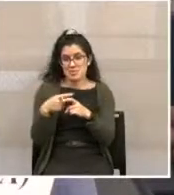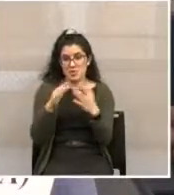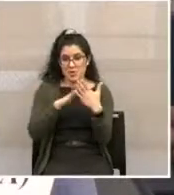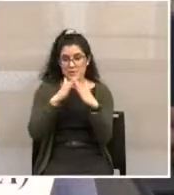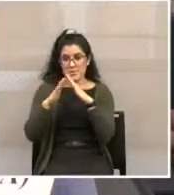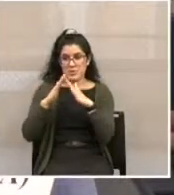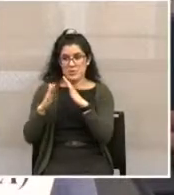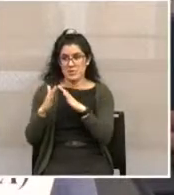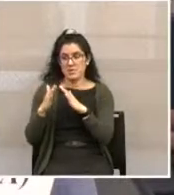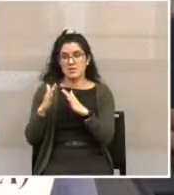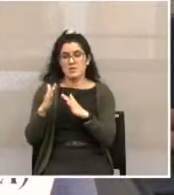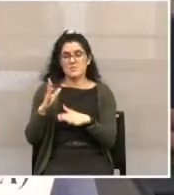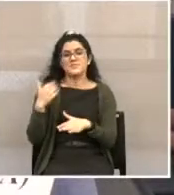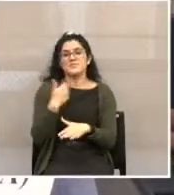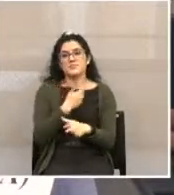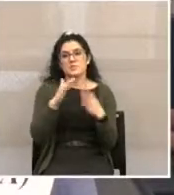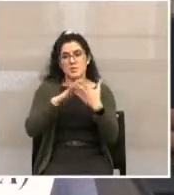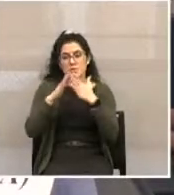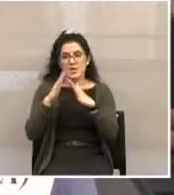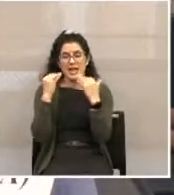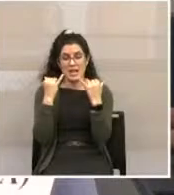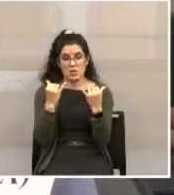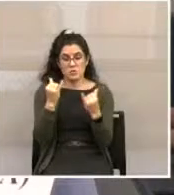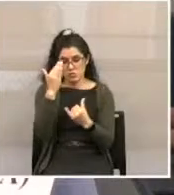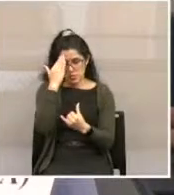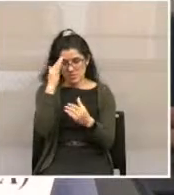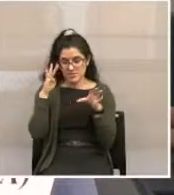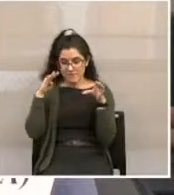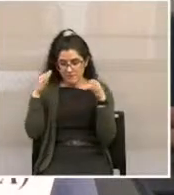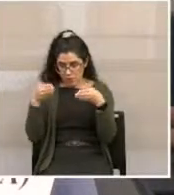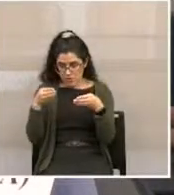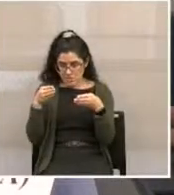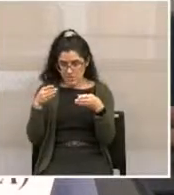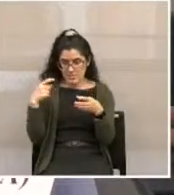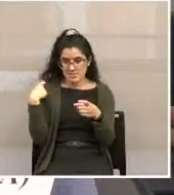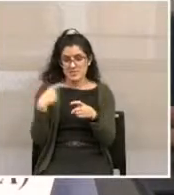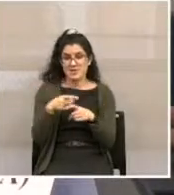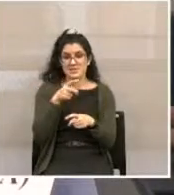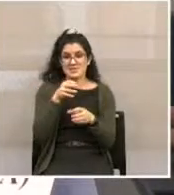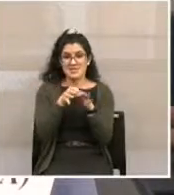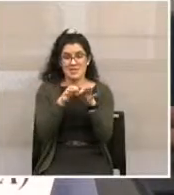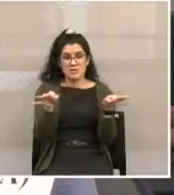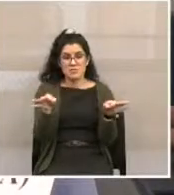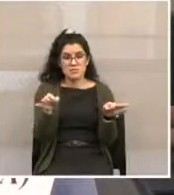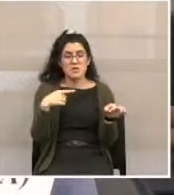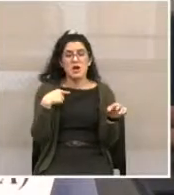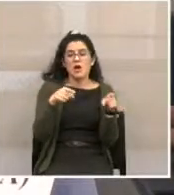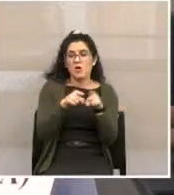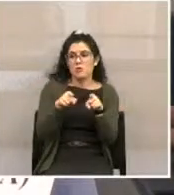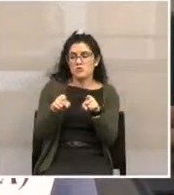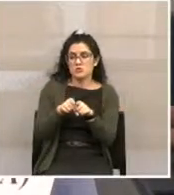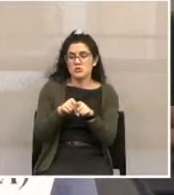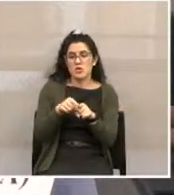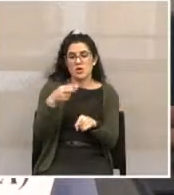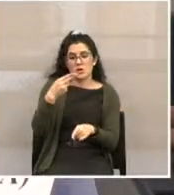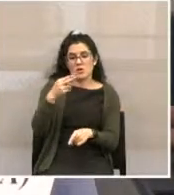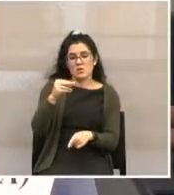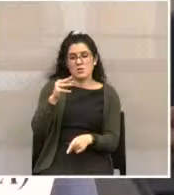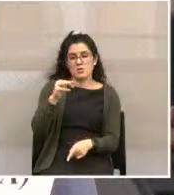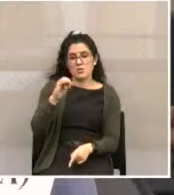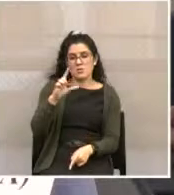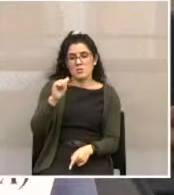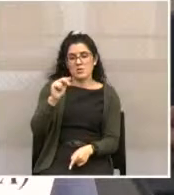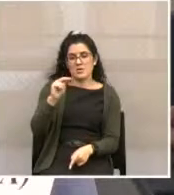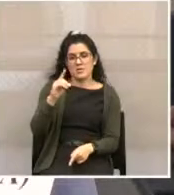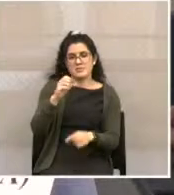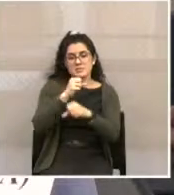it's having in our communities. And I know today's focus is on Spanish language. I happen to also sit on the Homeland Security Committee,